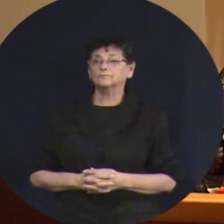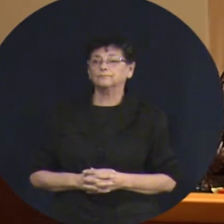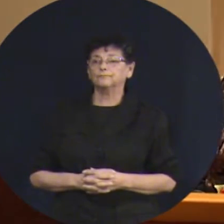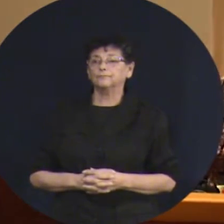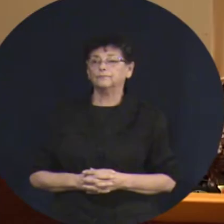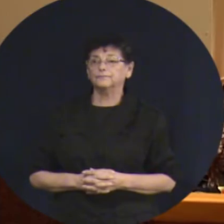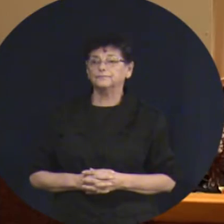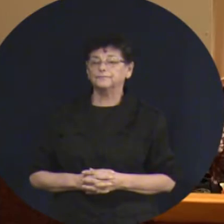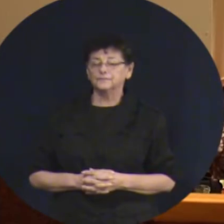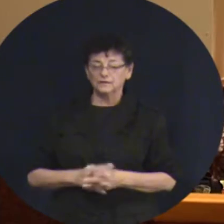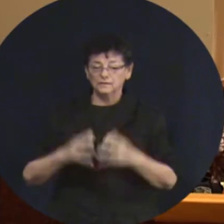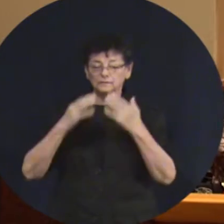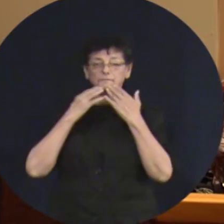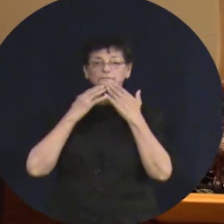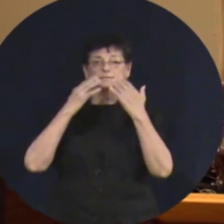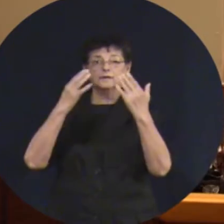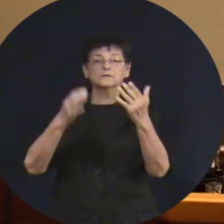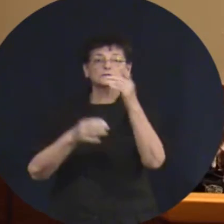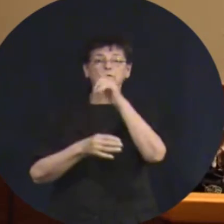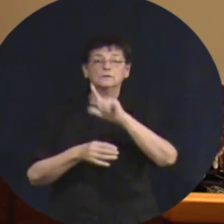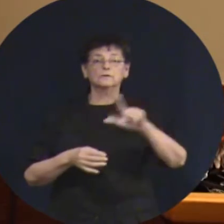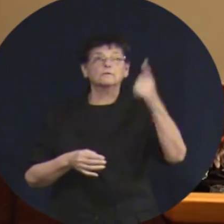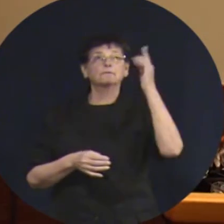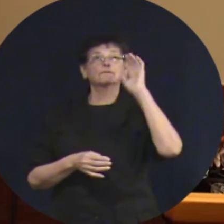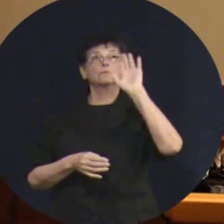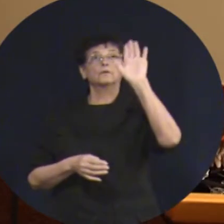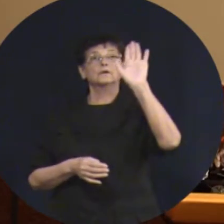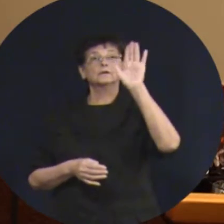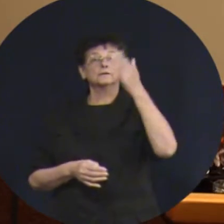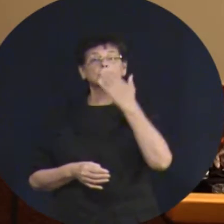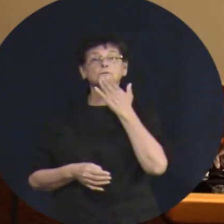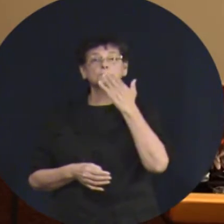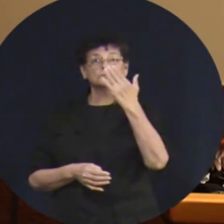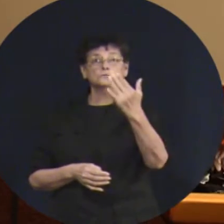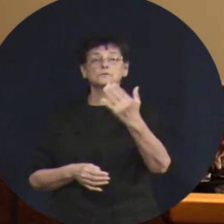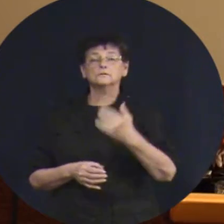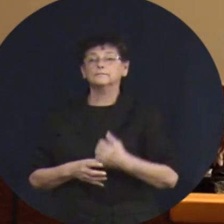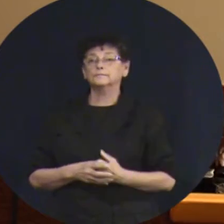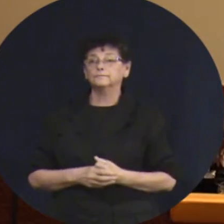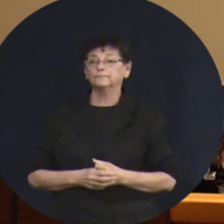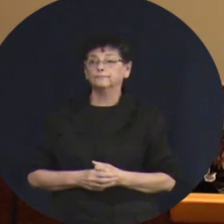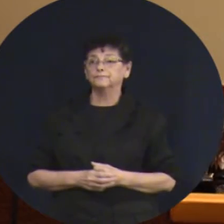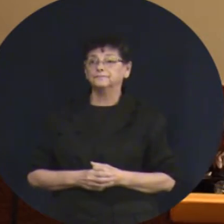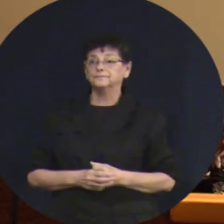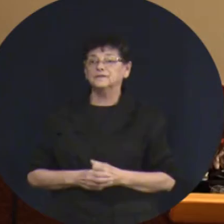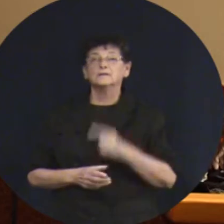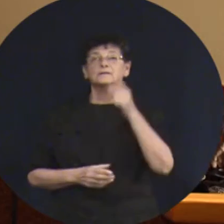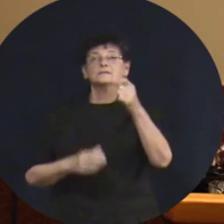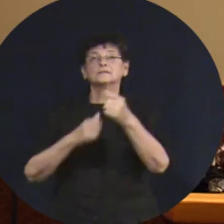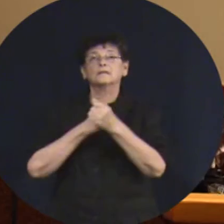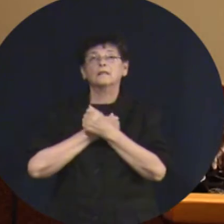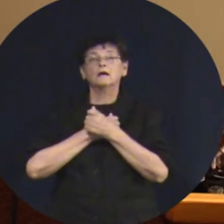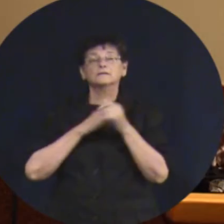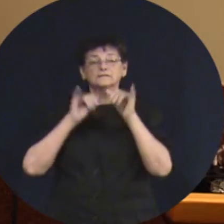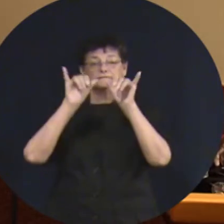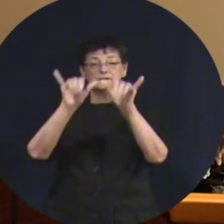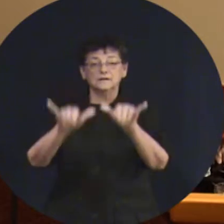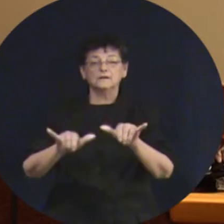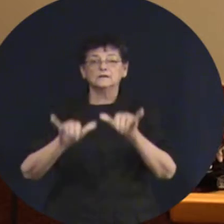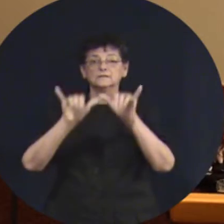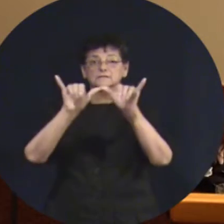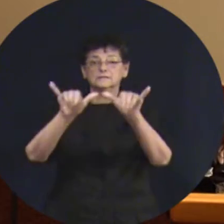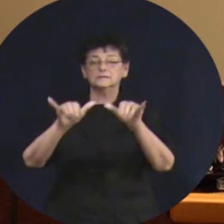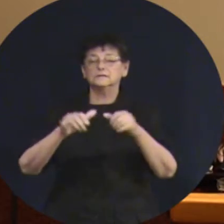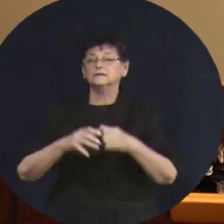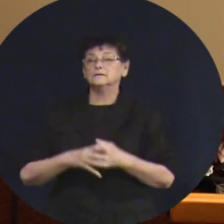Give thanks to the Lord, for he is good, his love is